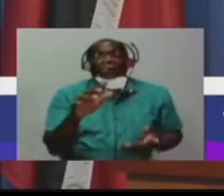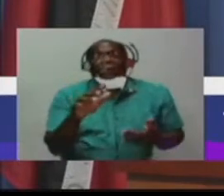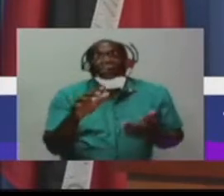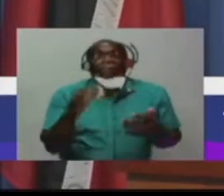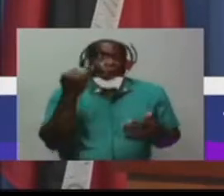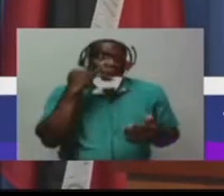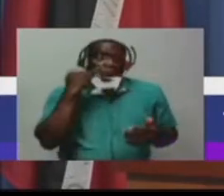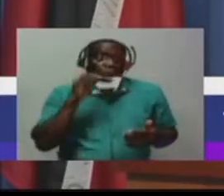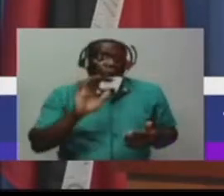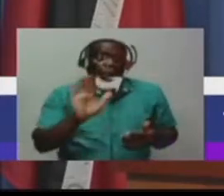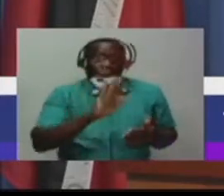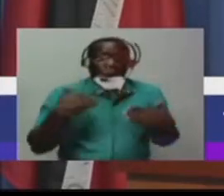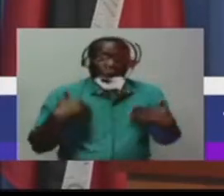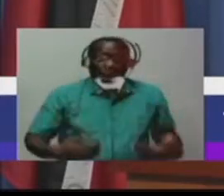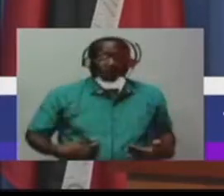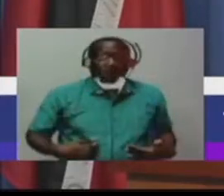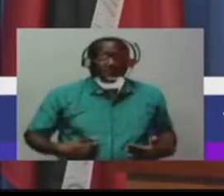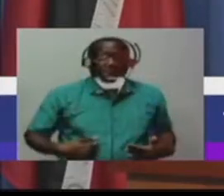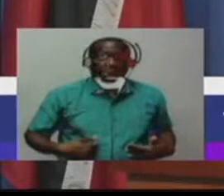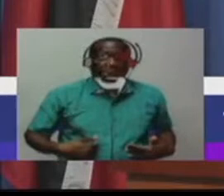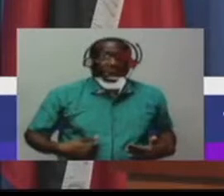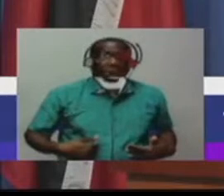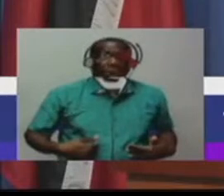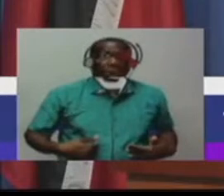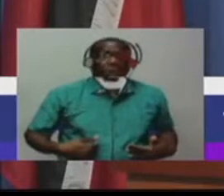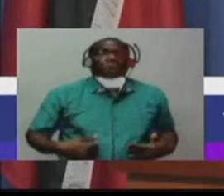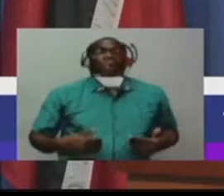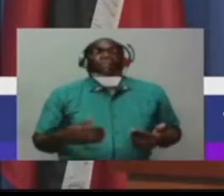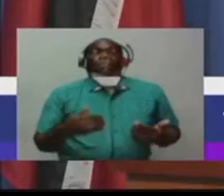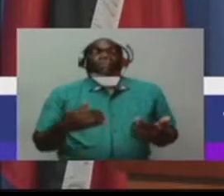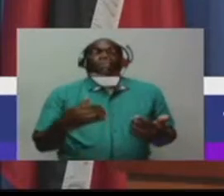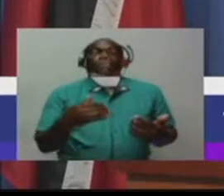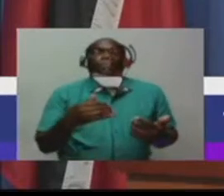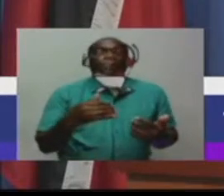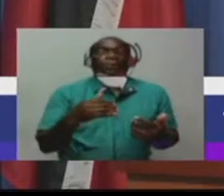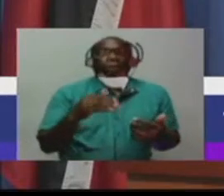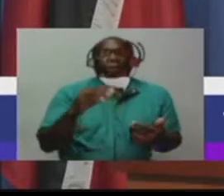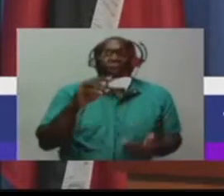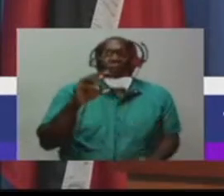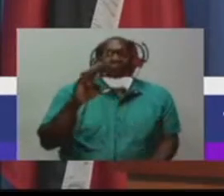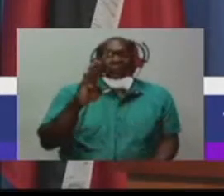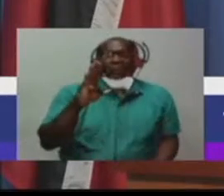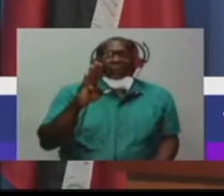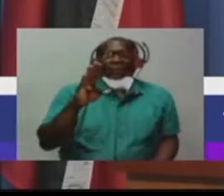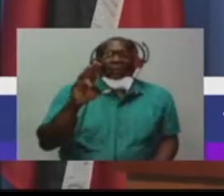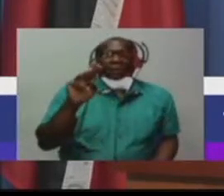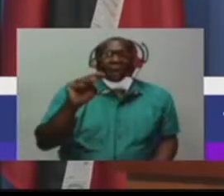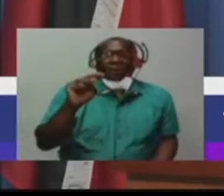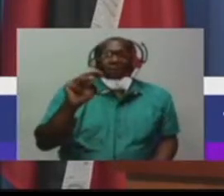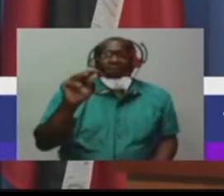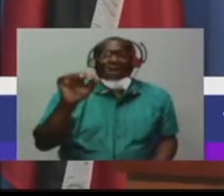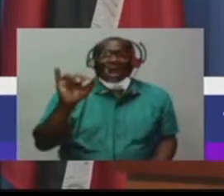amount, we call that being obese. And that has also been playing a major factor